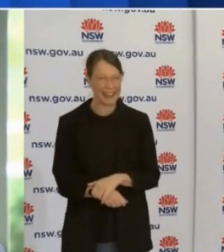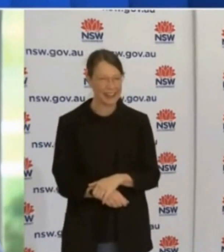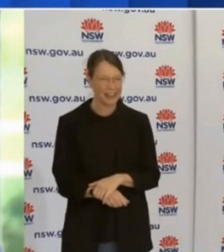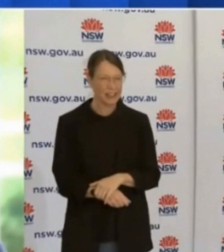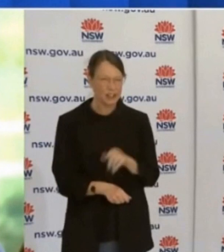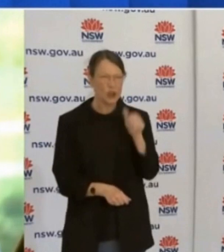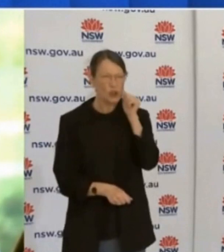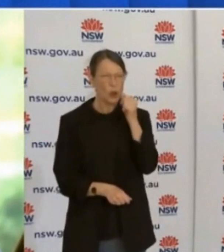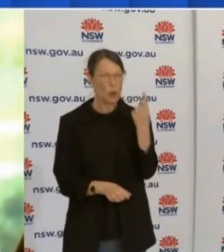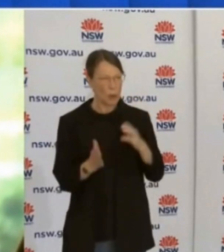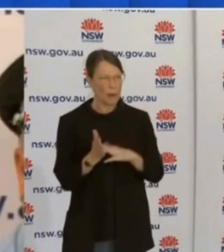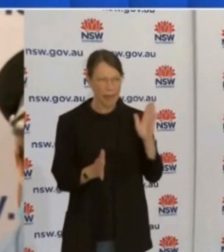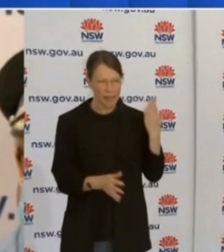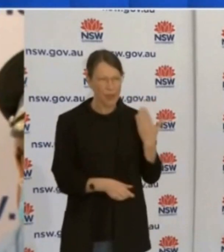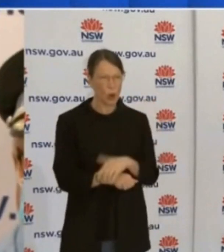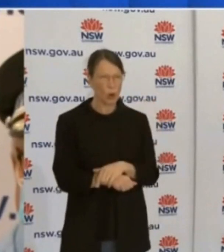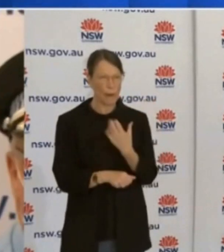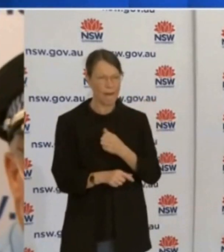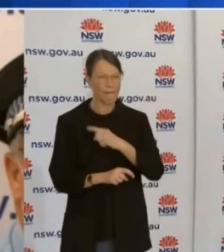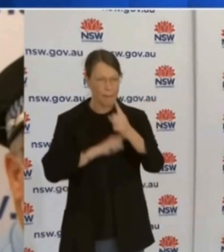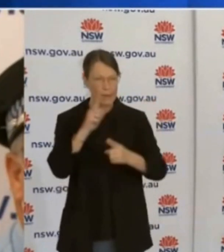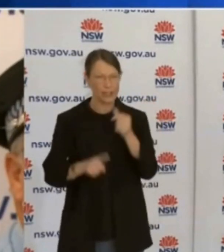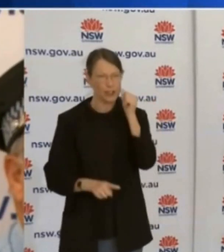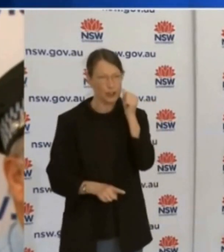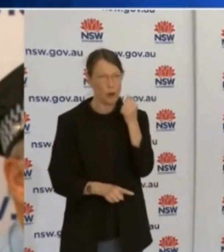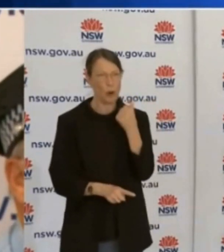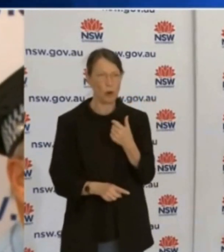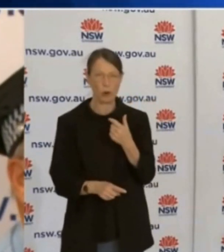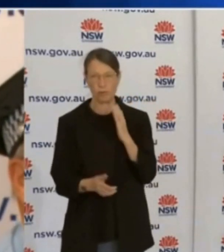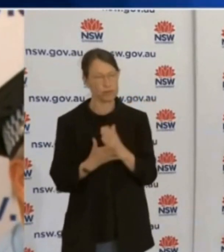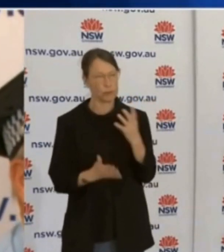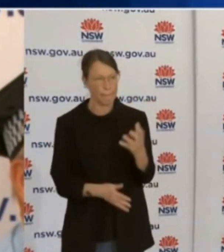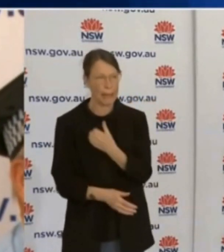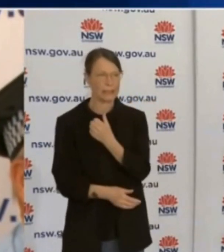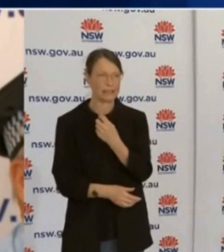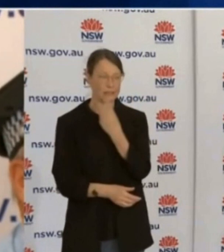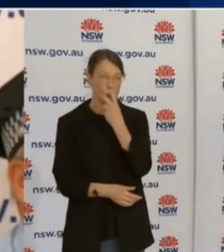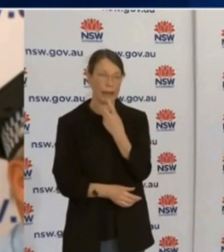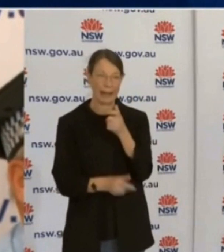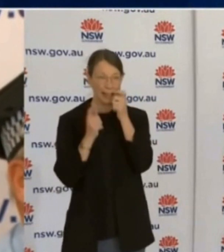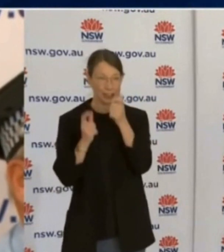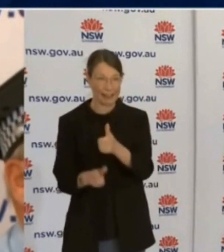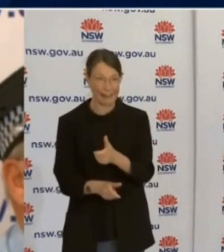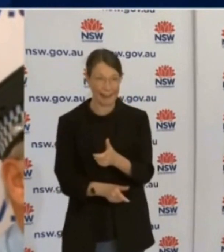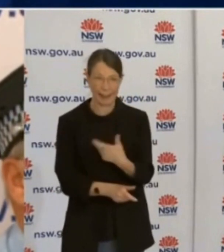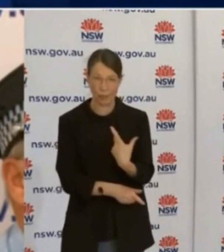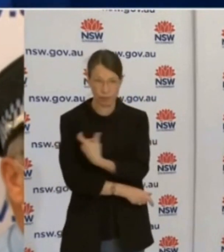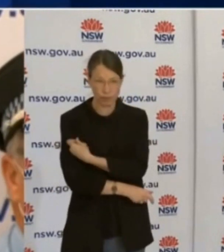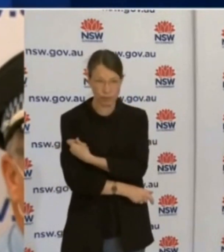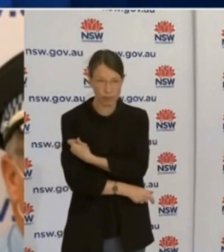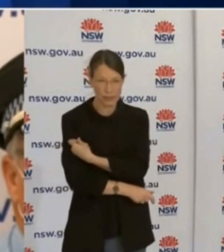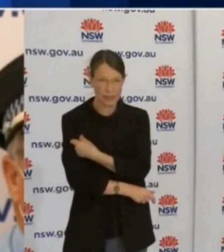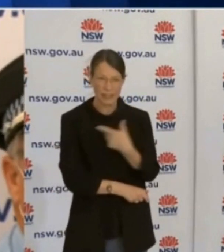it when the Premier was there. I'm not saying I didn't know about it. I'm saying that the federal government hasn't given us any direction at this stage of what they